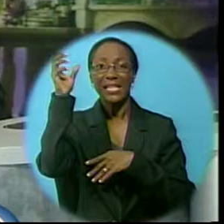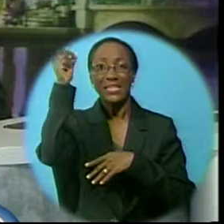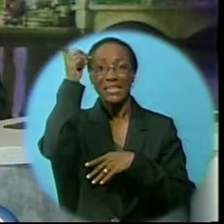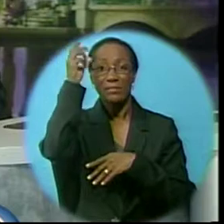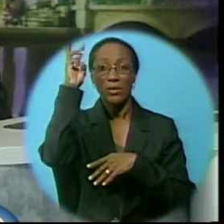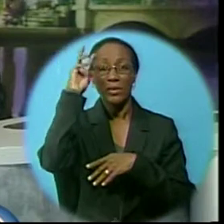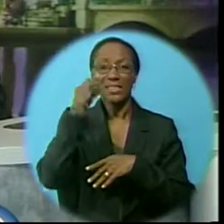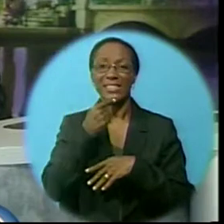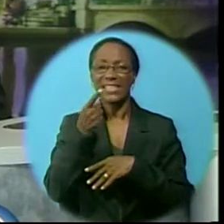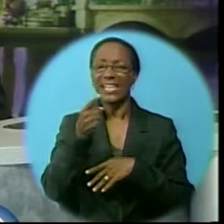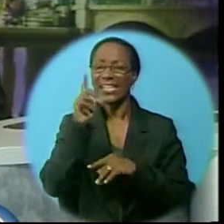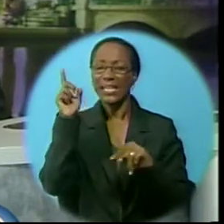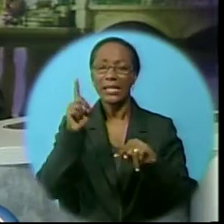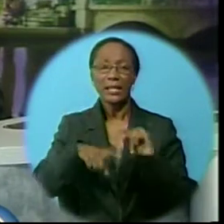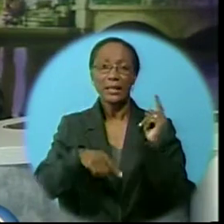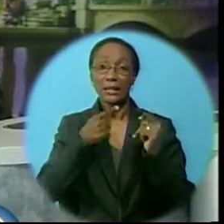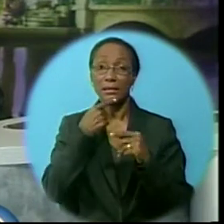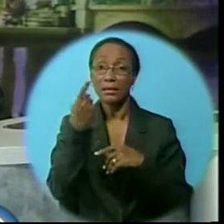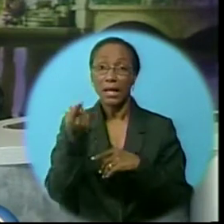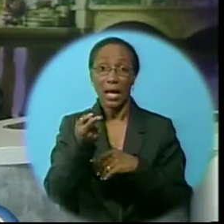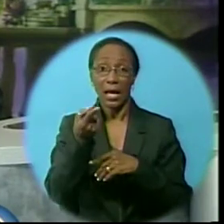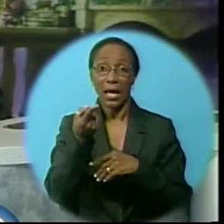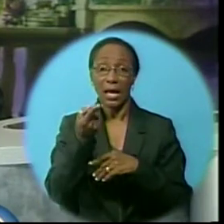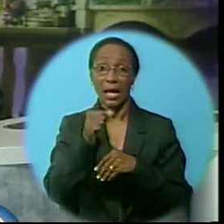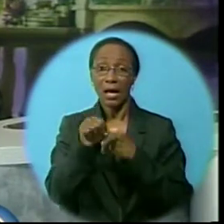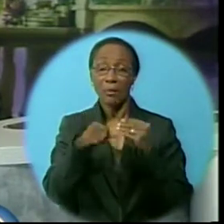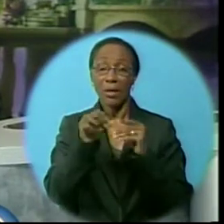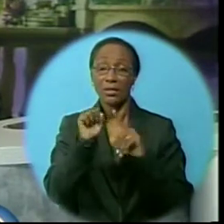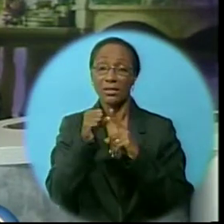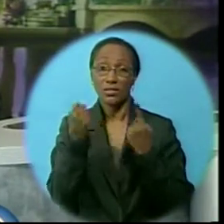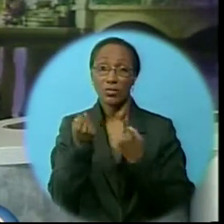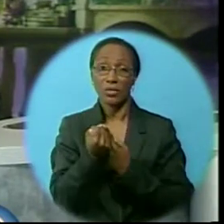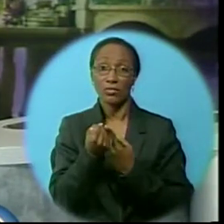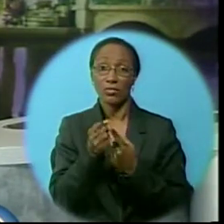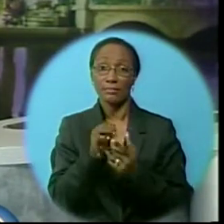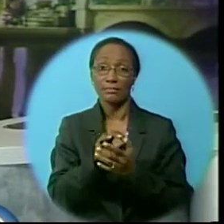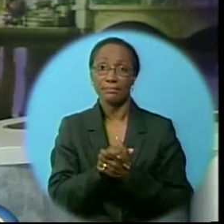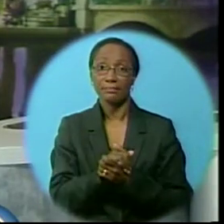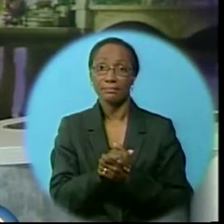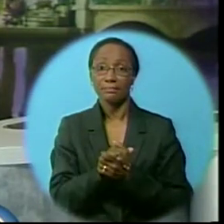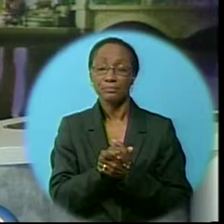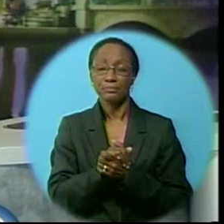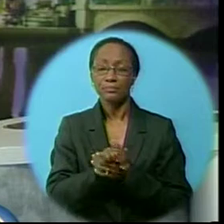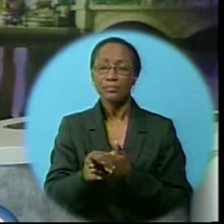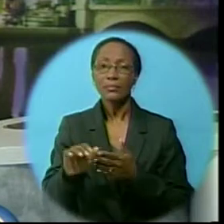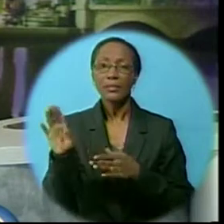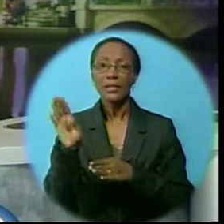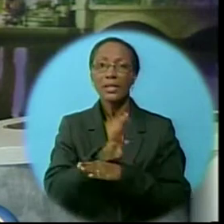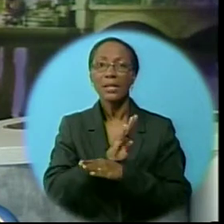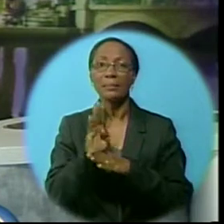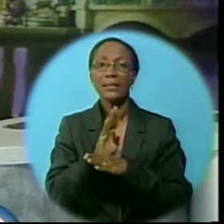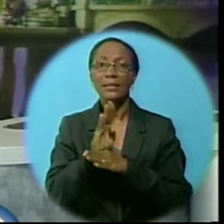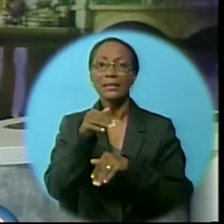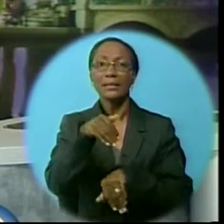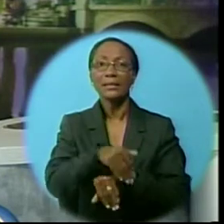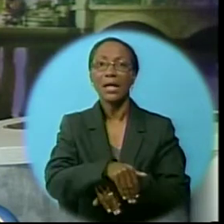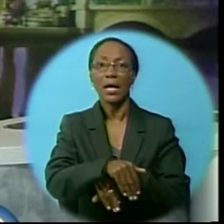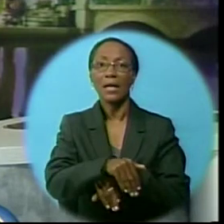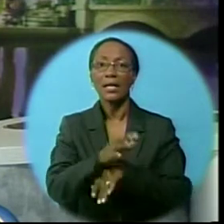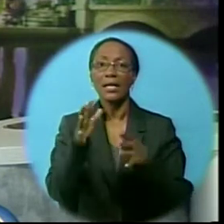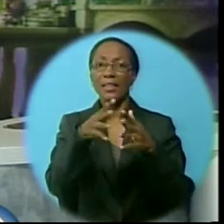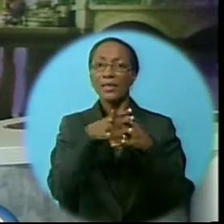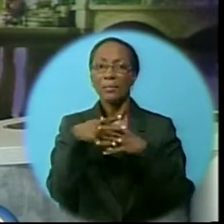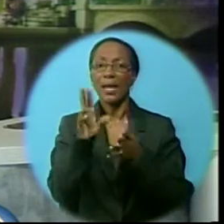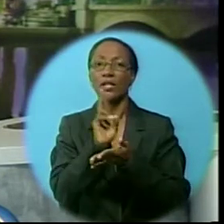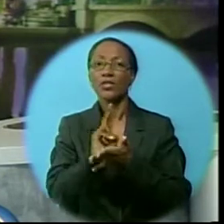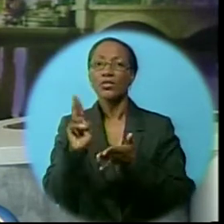said he could not comment on the situation at this time. In business tonight, strong indications that the American University